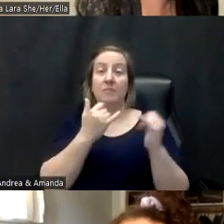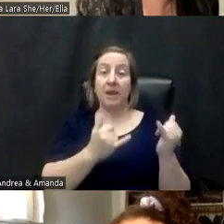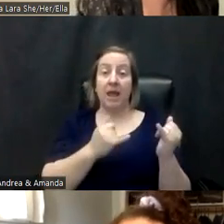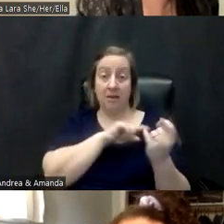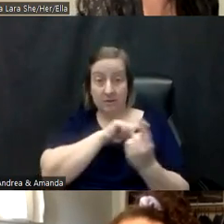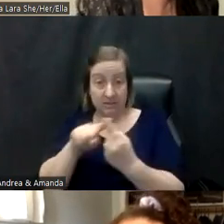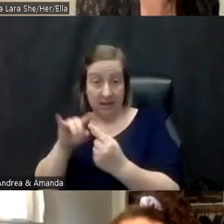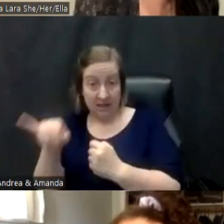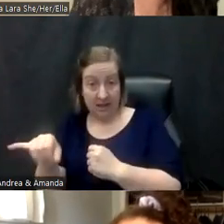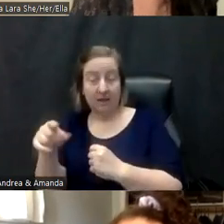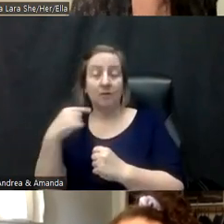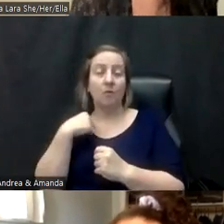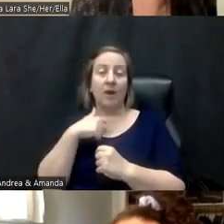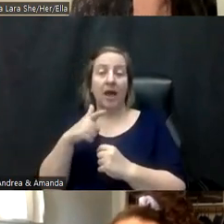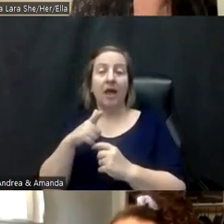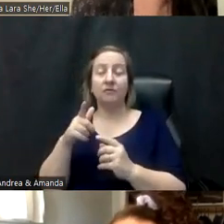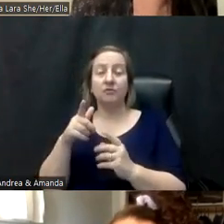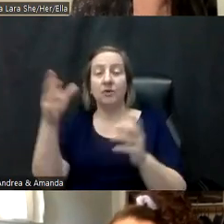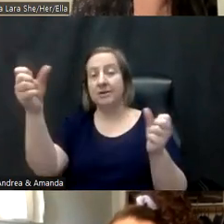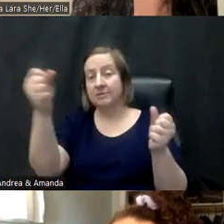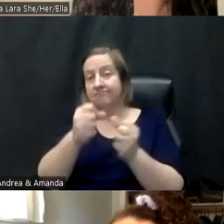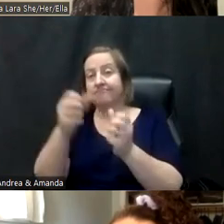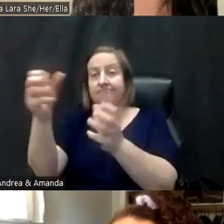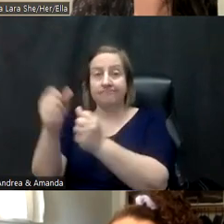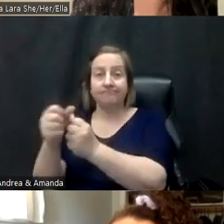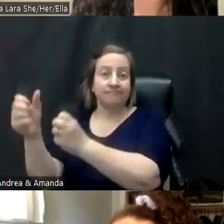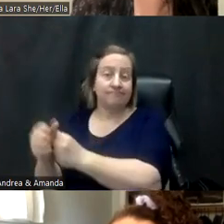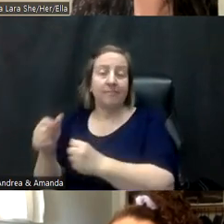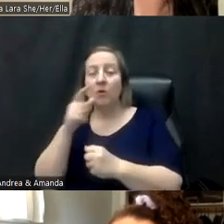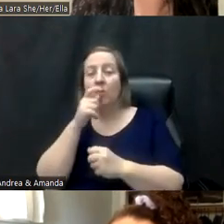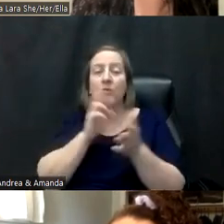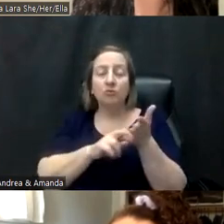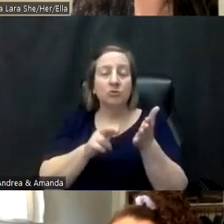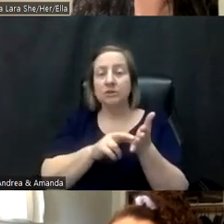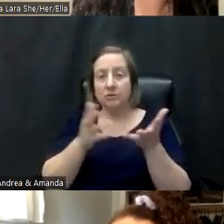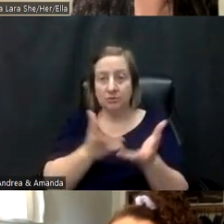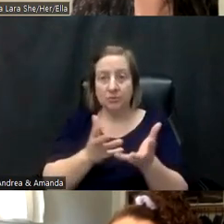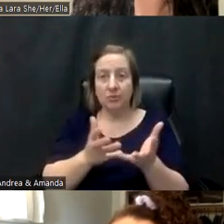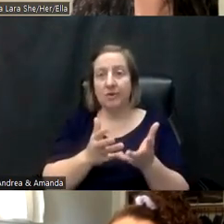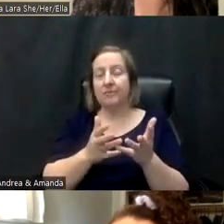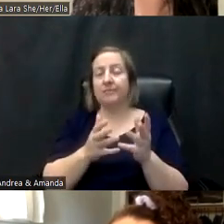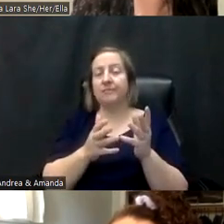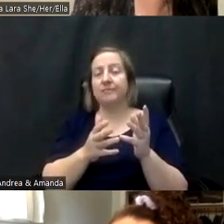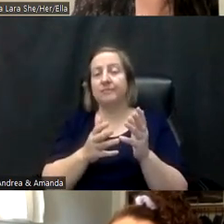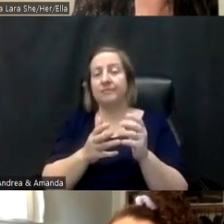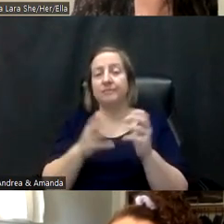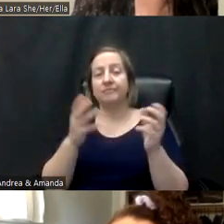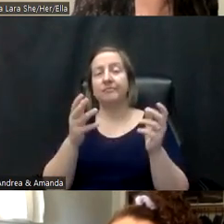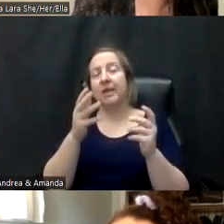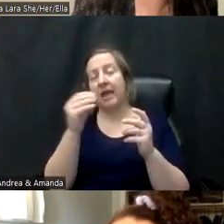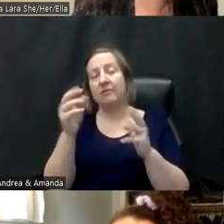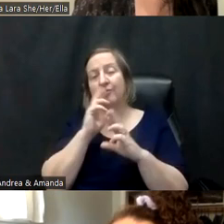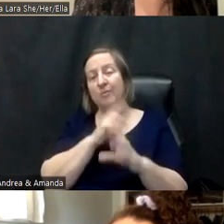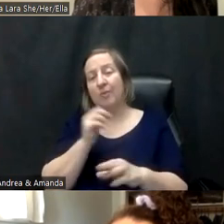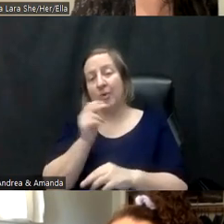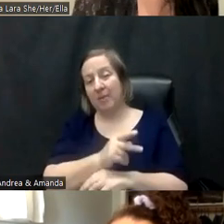we need to assign members of the subcommittee to research jurisdictions and report back as